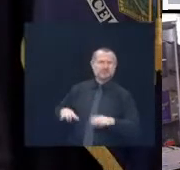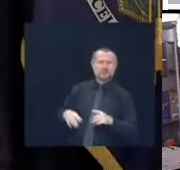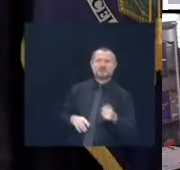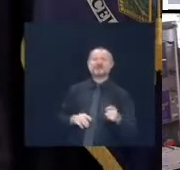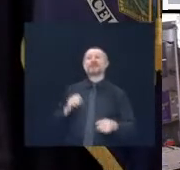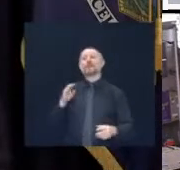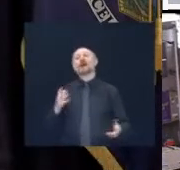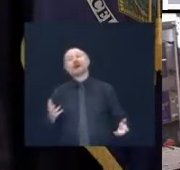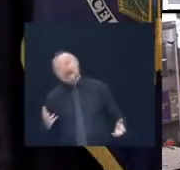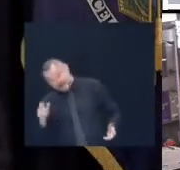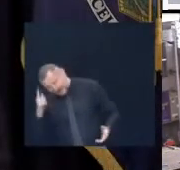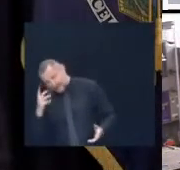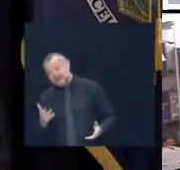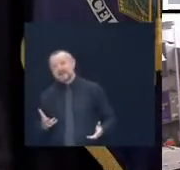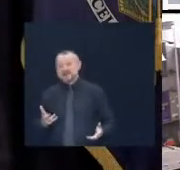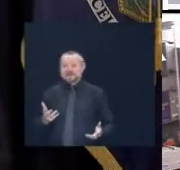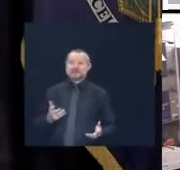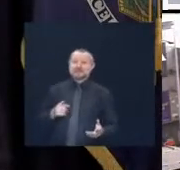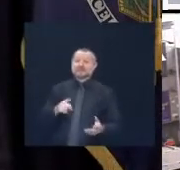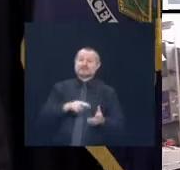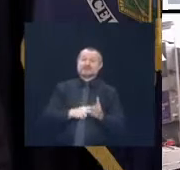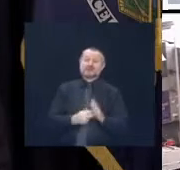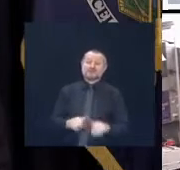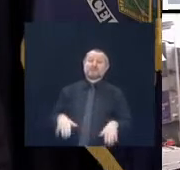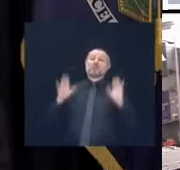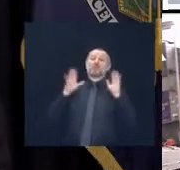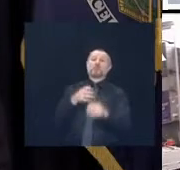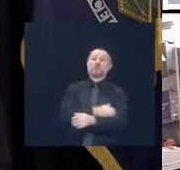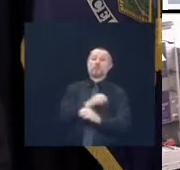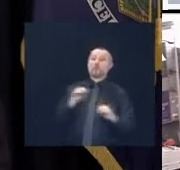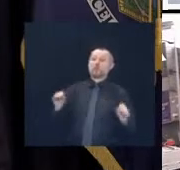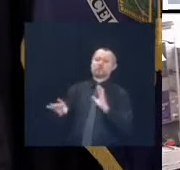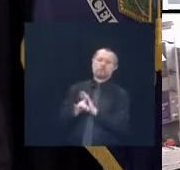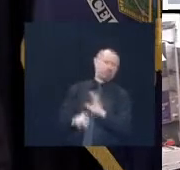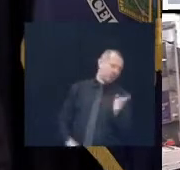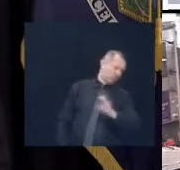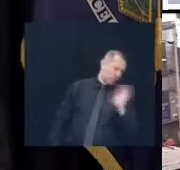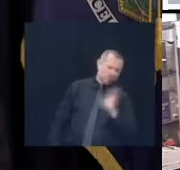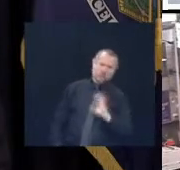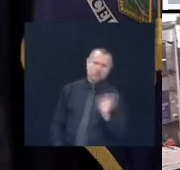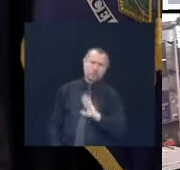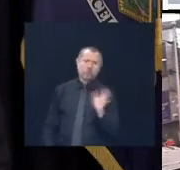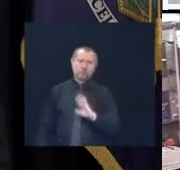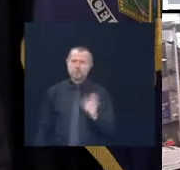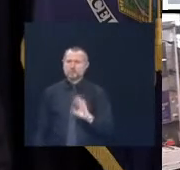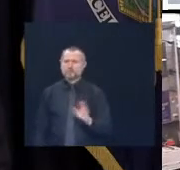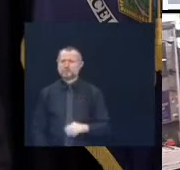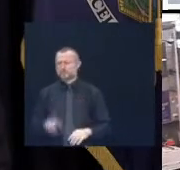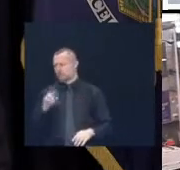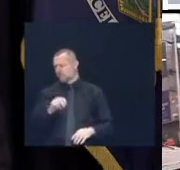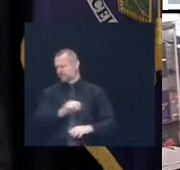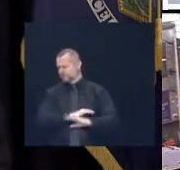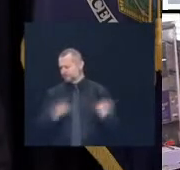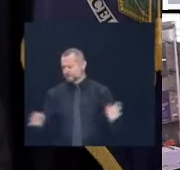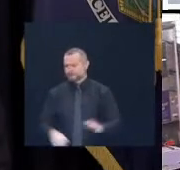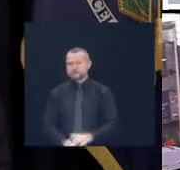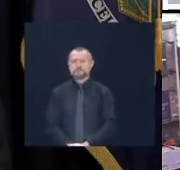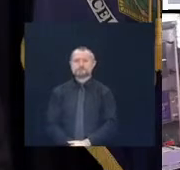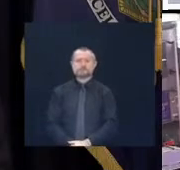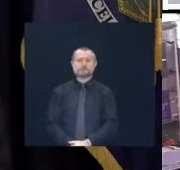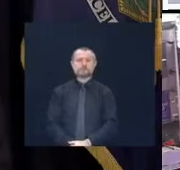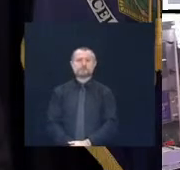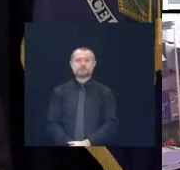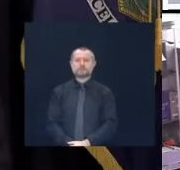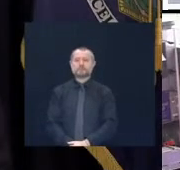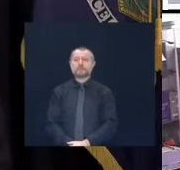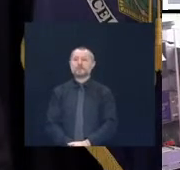appointee doesn't mean you don't you give up your voice right us um no not no um I I have another Transportation